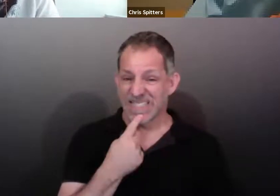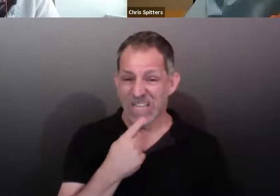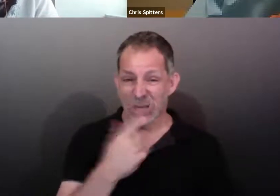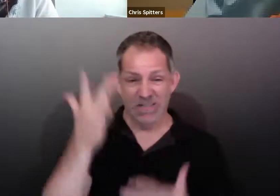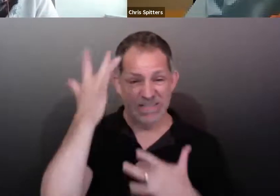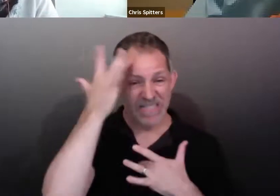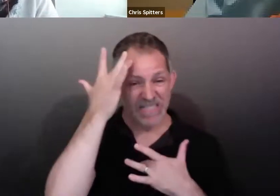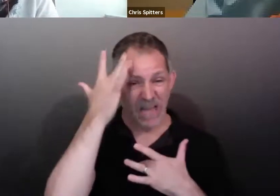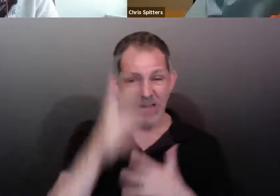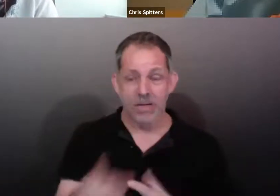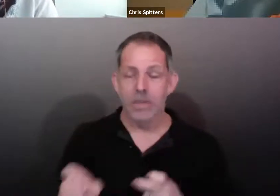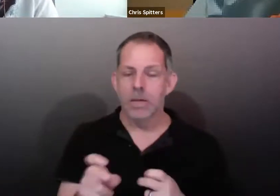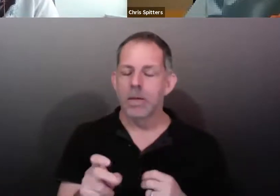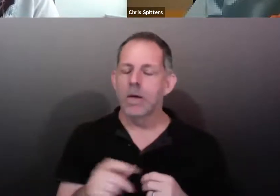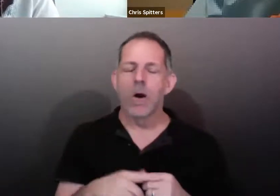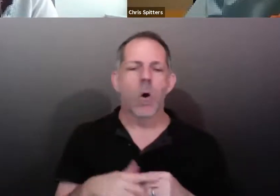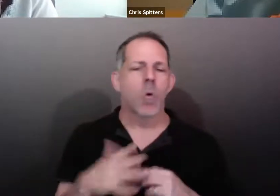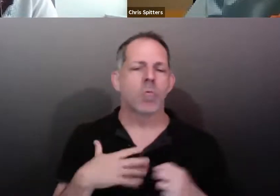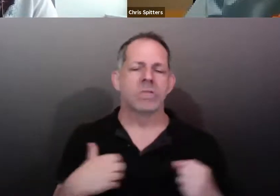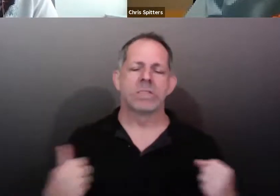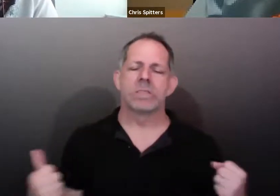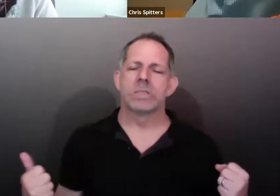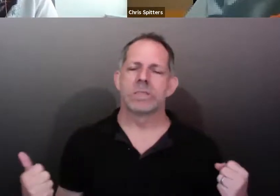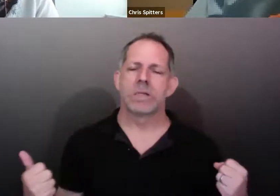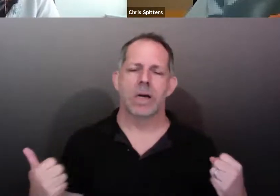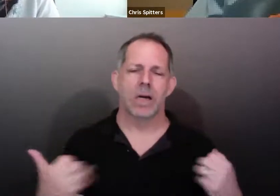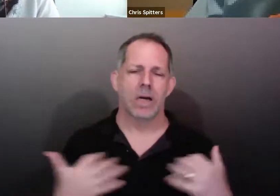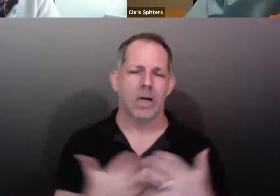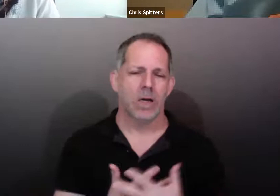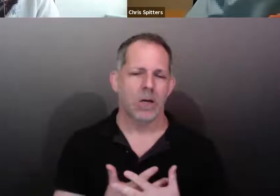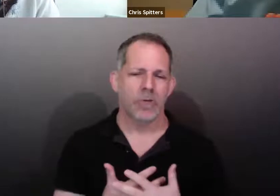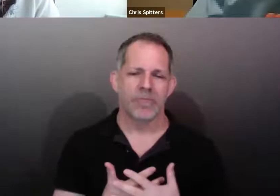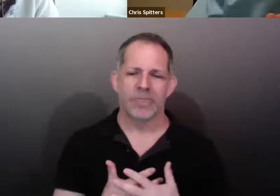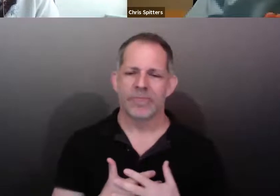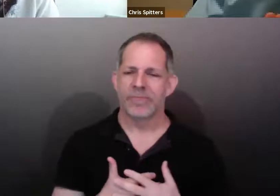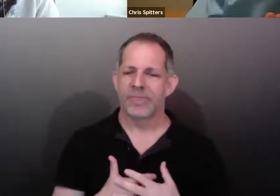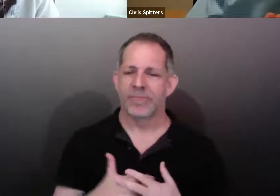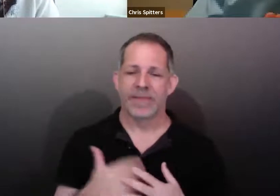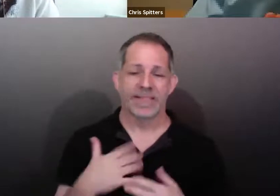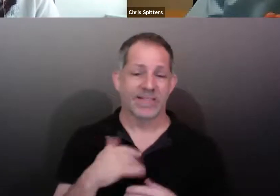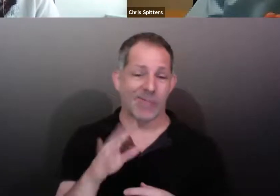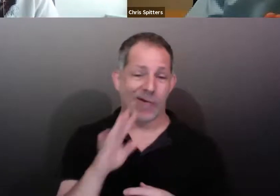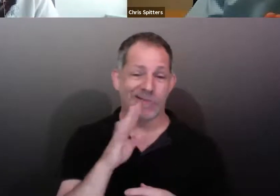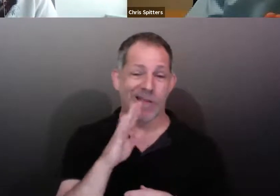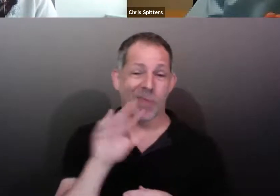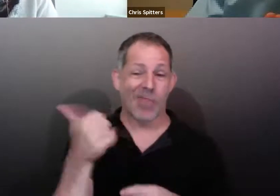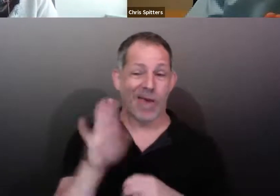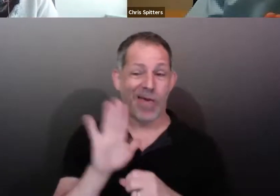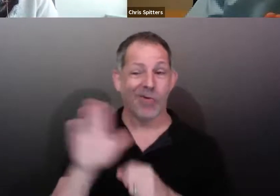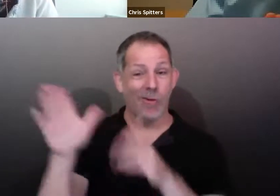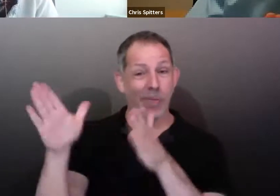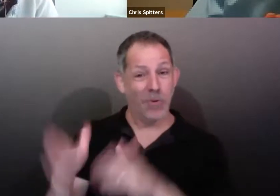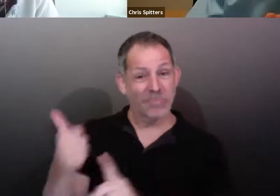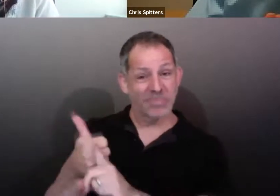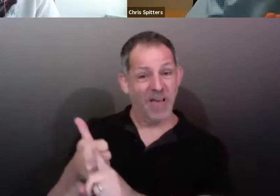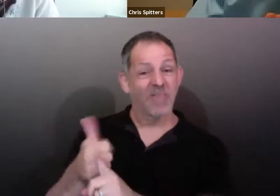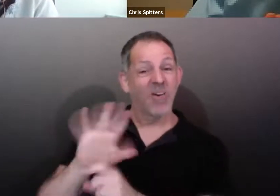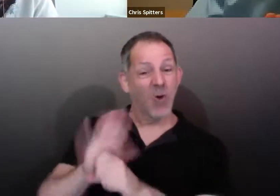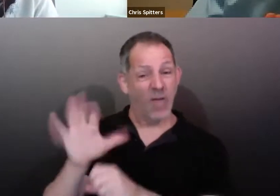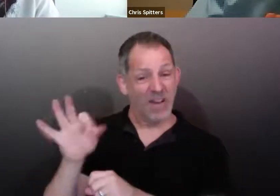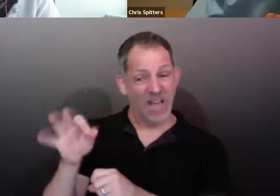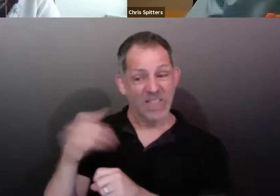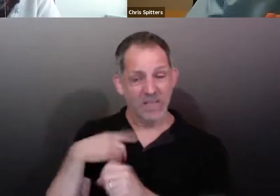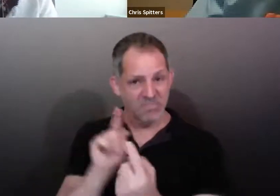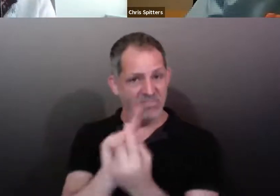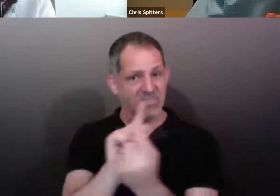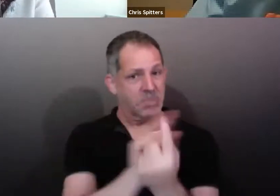with other people who had been through it and hearing about their experience. I was so grateful for my dad's cousin who brought me a pulse ox